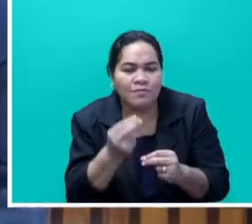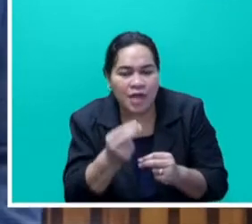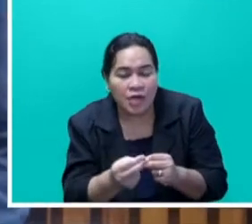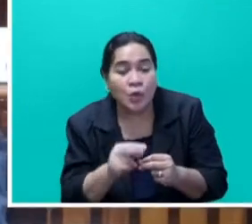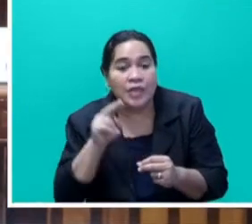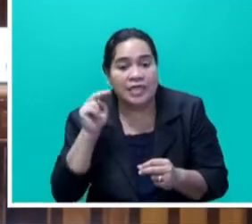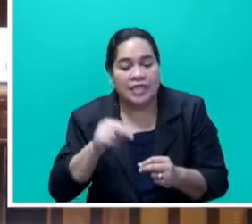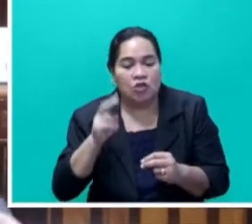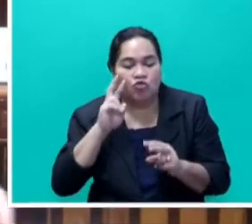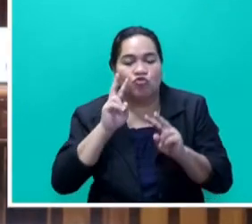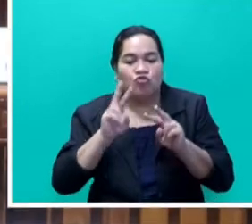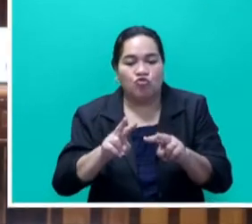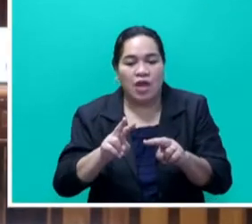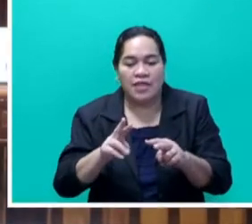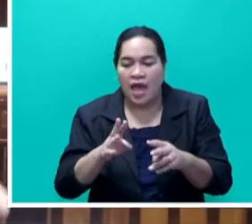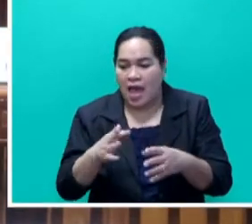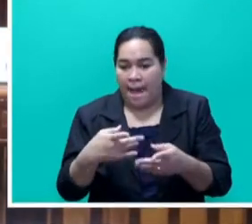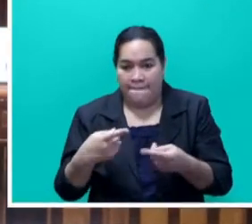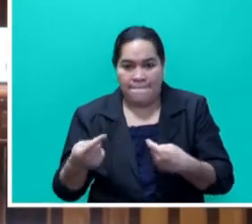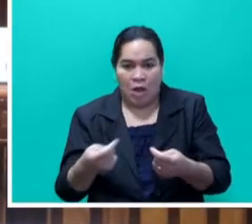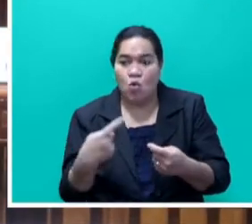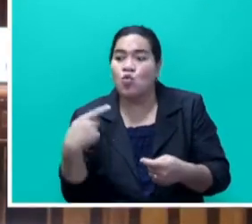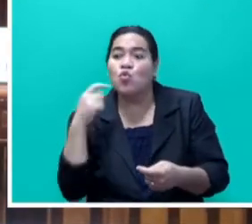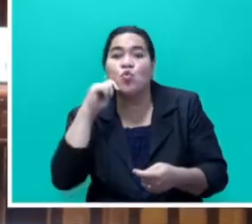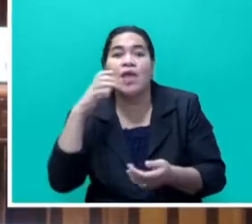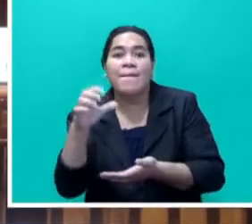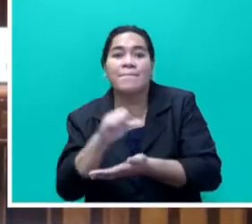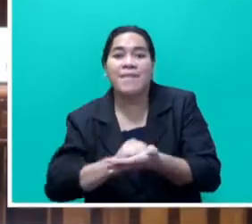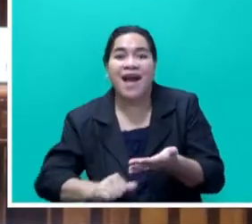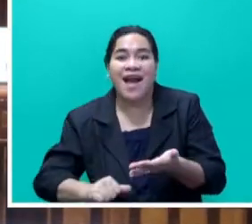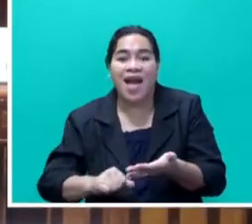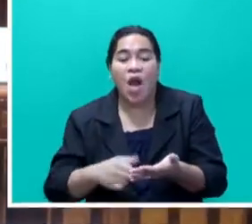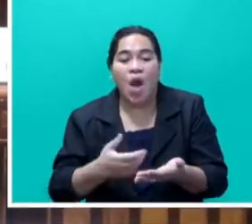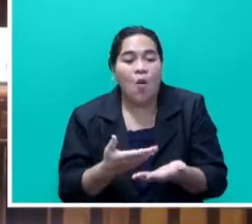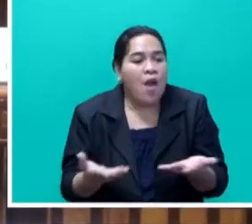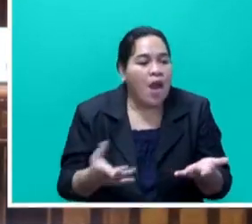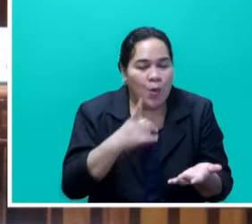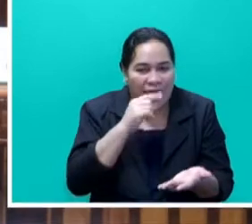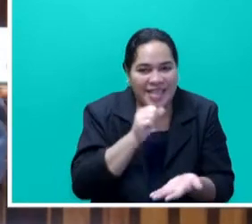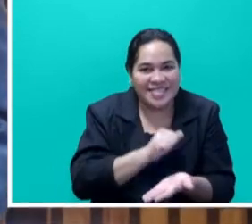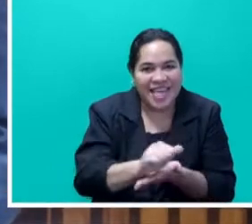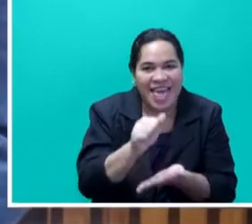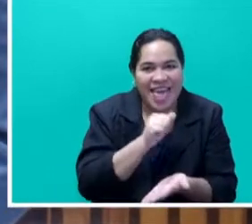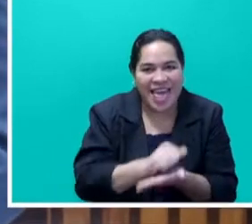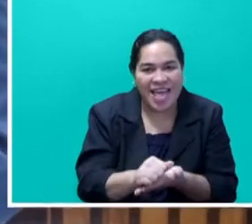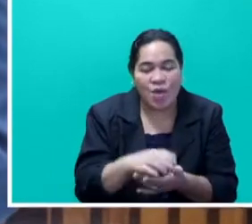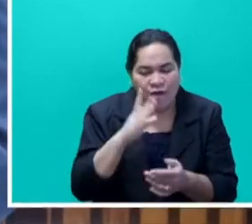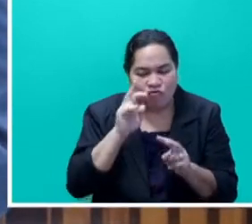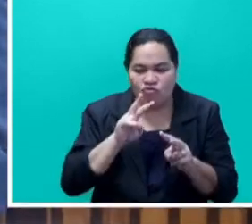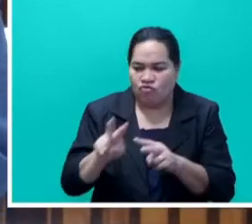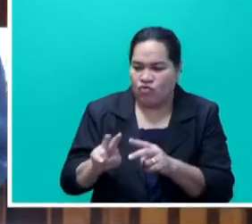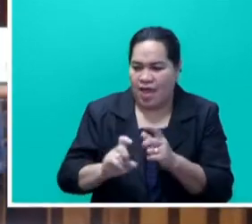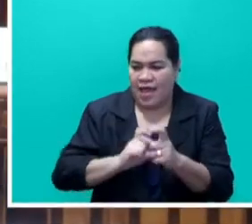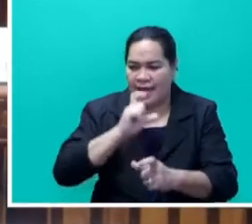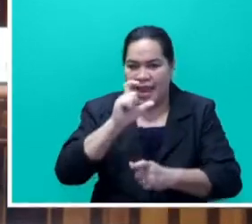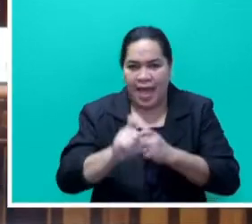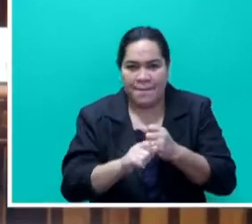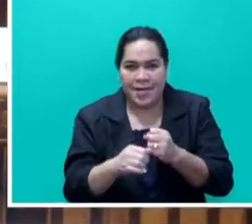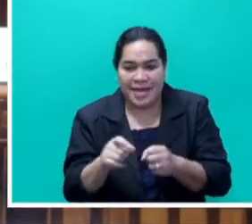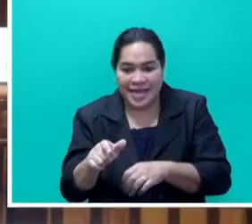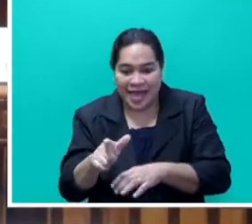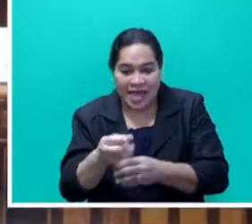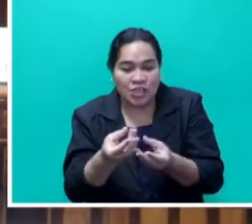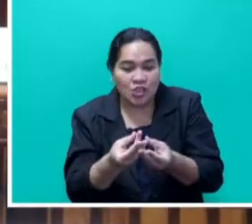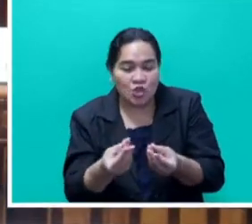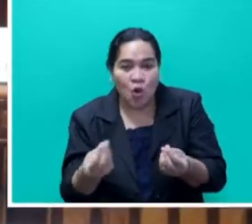example, the markets, who will buy it, where we can sell it. You have to look at the climate and soil requirement. So we have to liaise